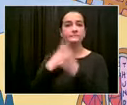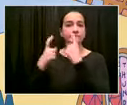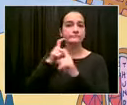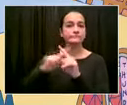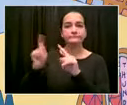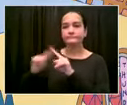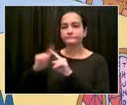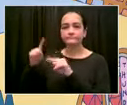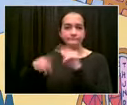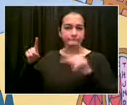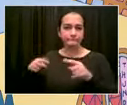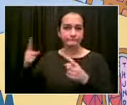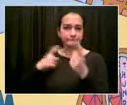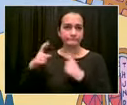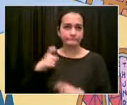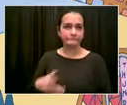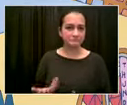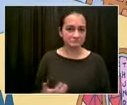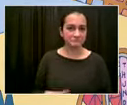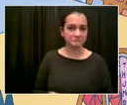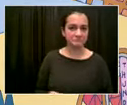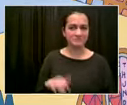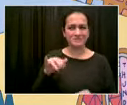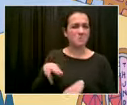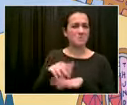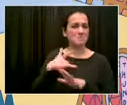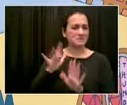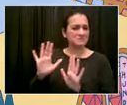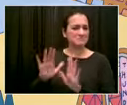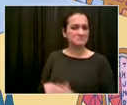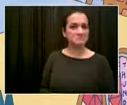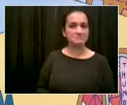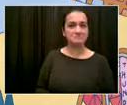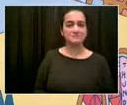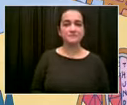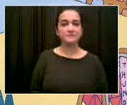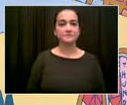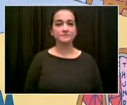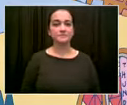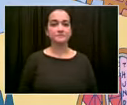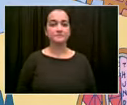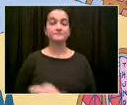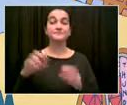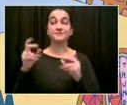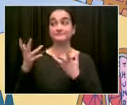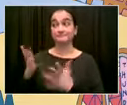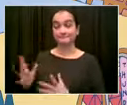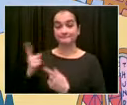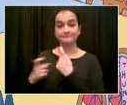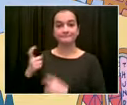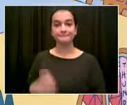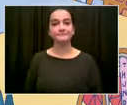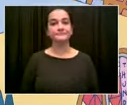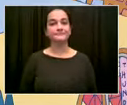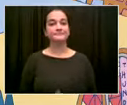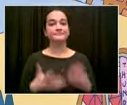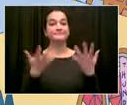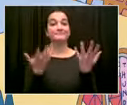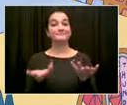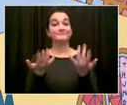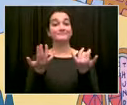that. So we'll get that fixed going forward. Everyone, listen, as we conclude today,